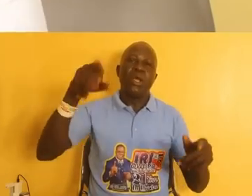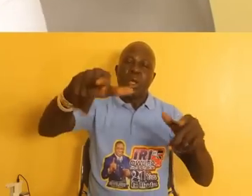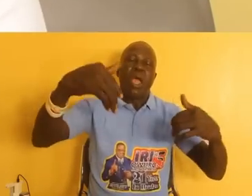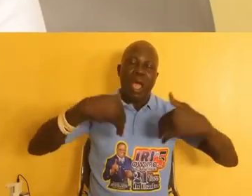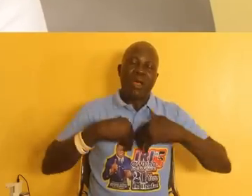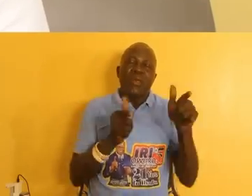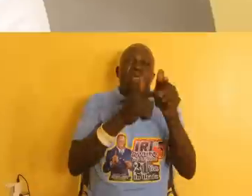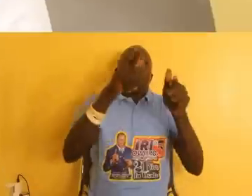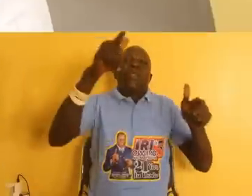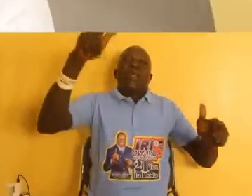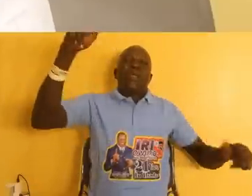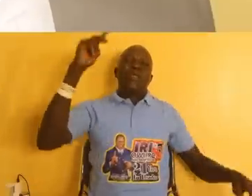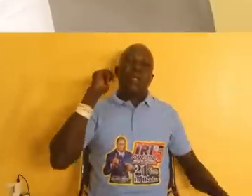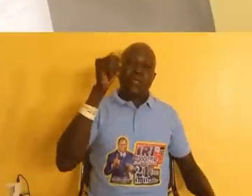ẹ̀rí ńlá.